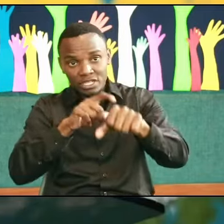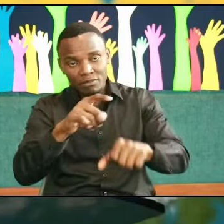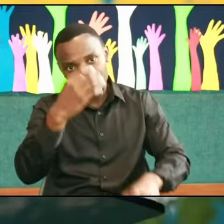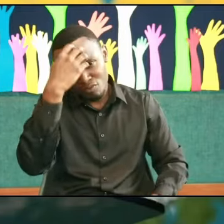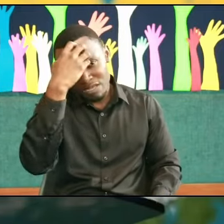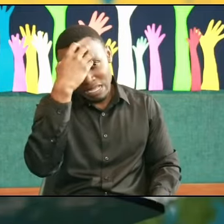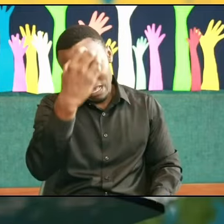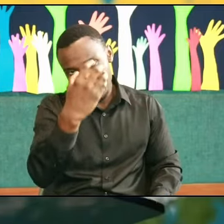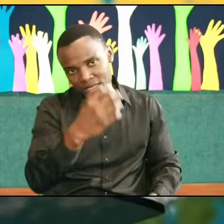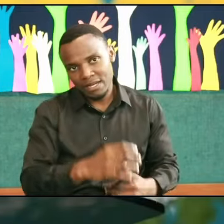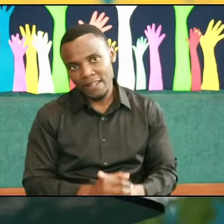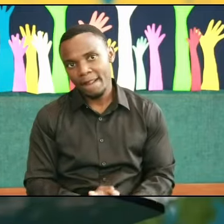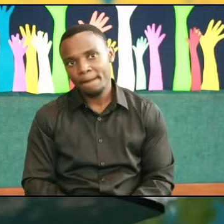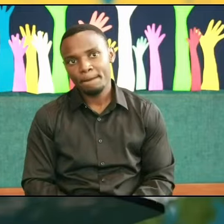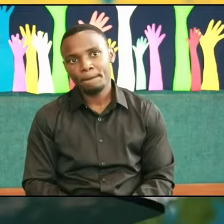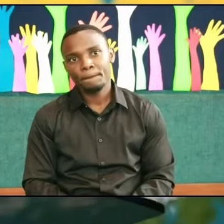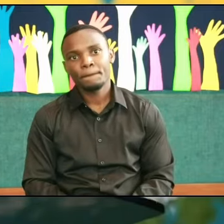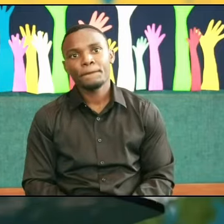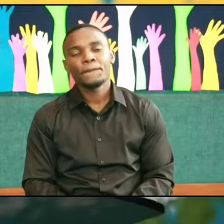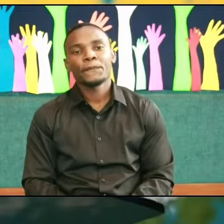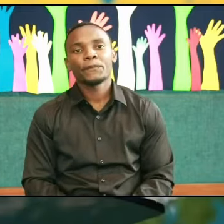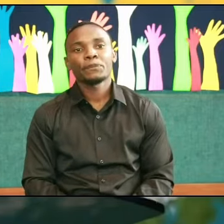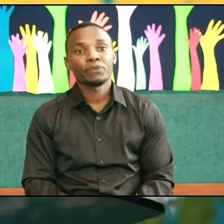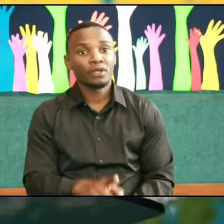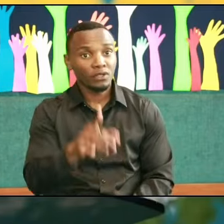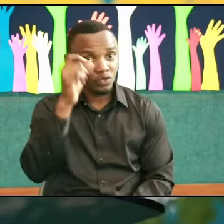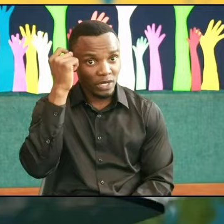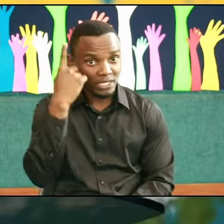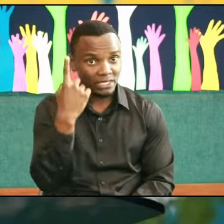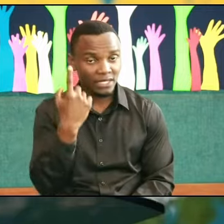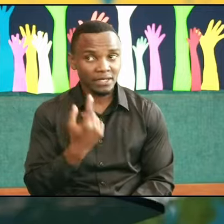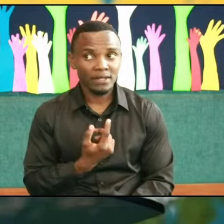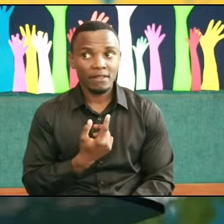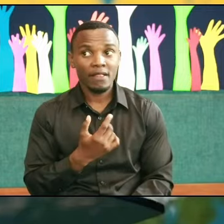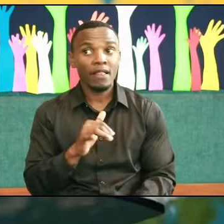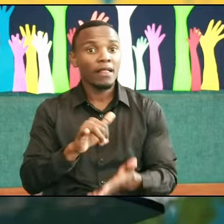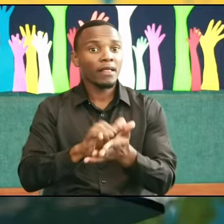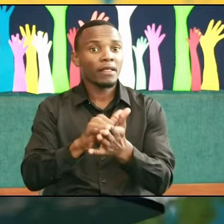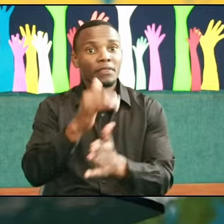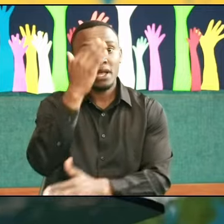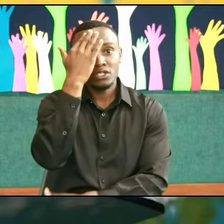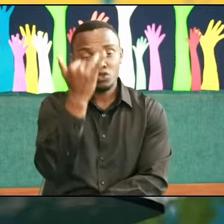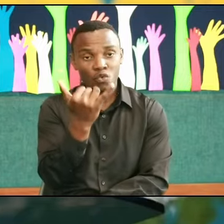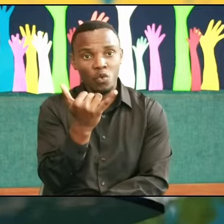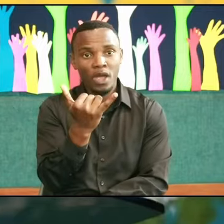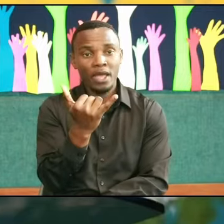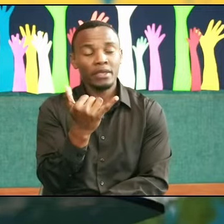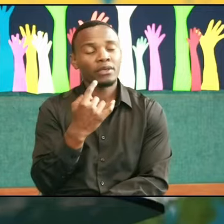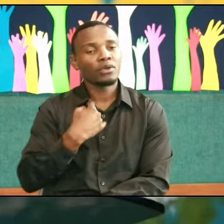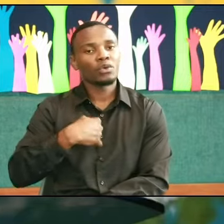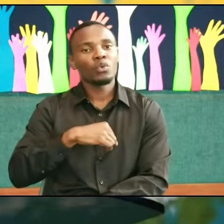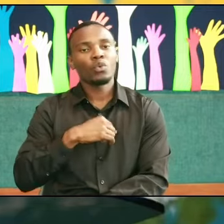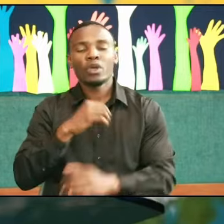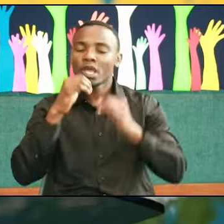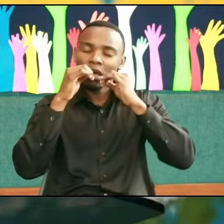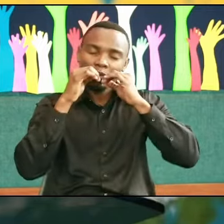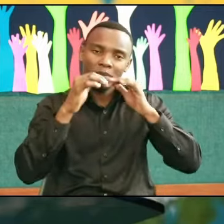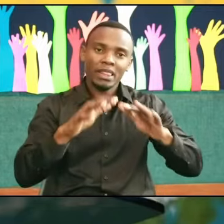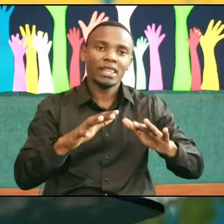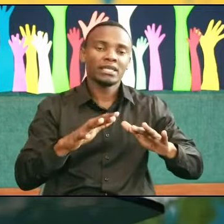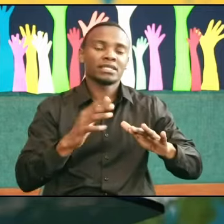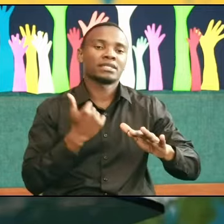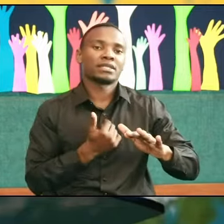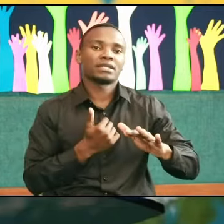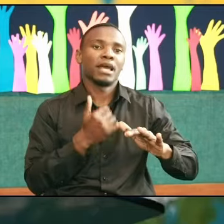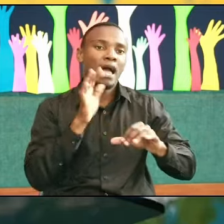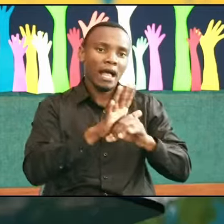over something. Are you there with me? That's why as God's children, we are too blessed to be stressed even